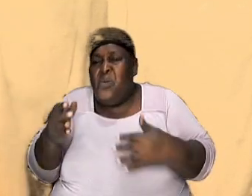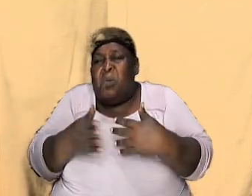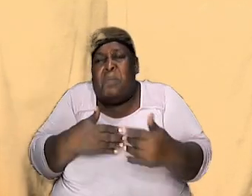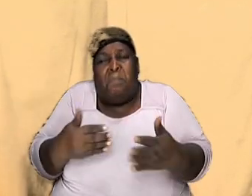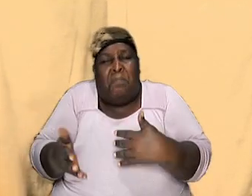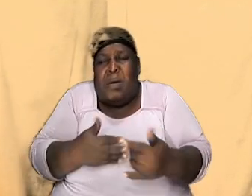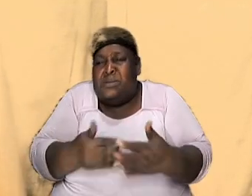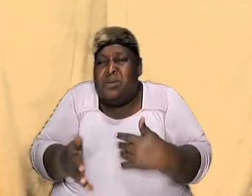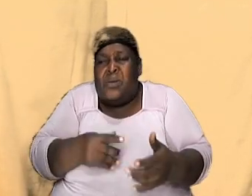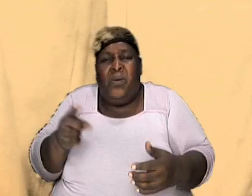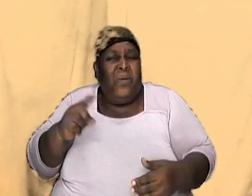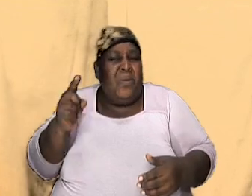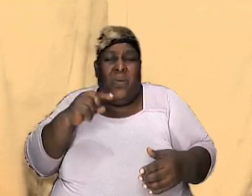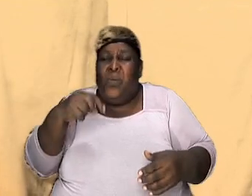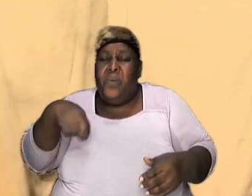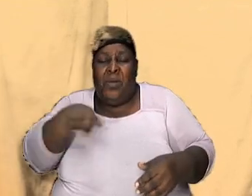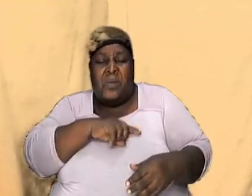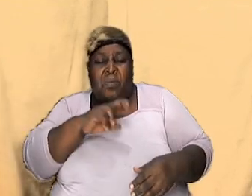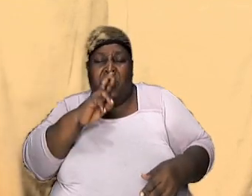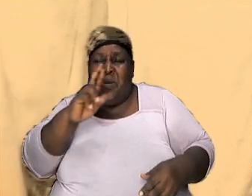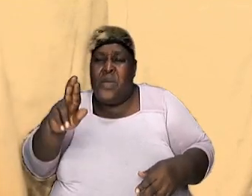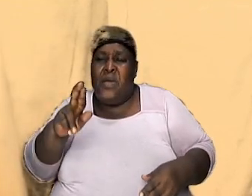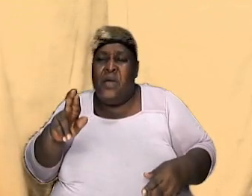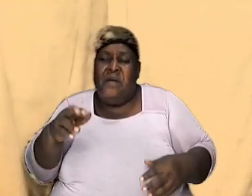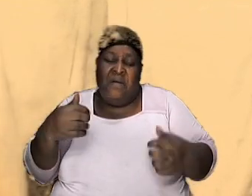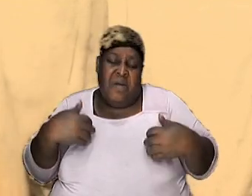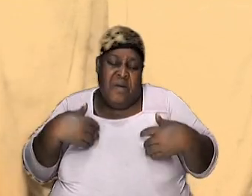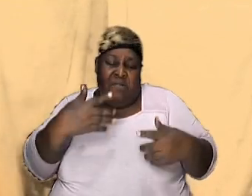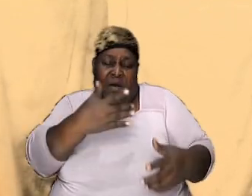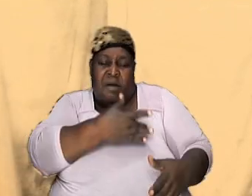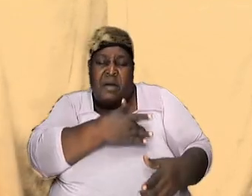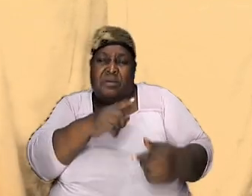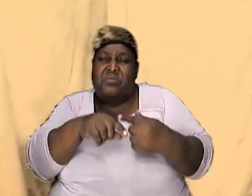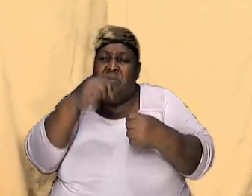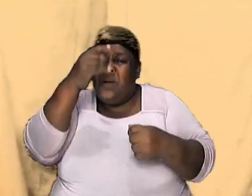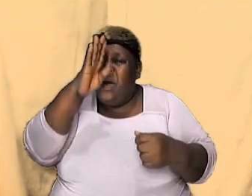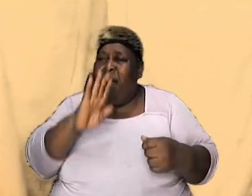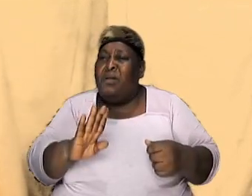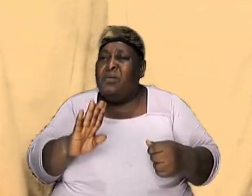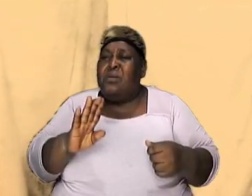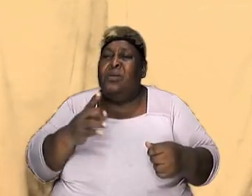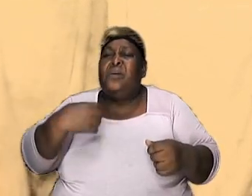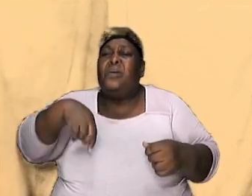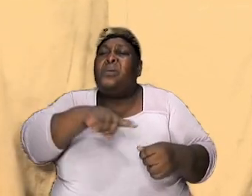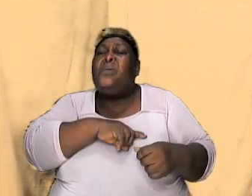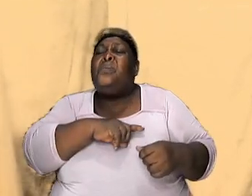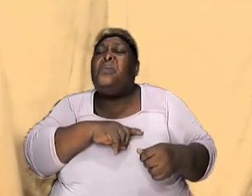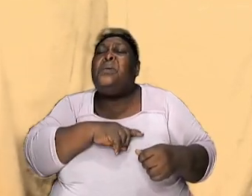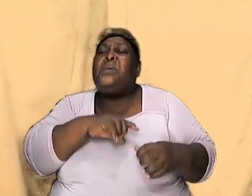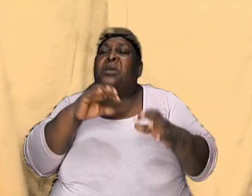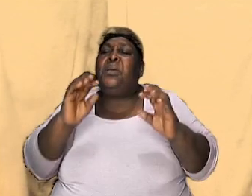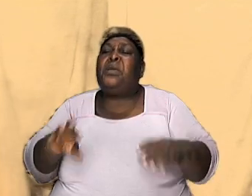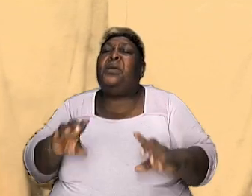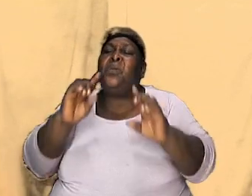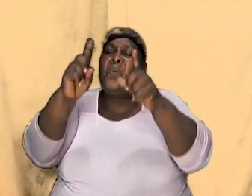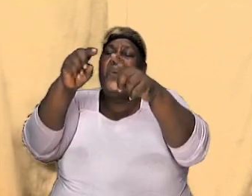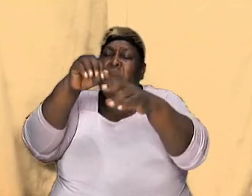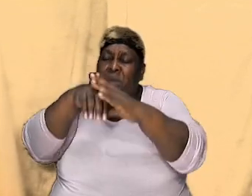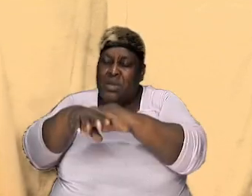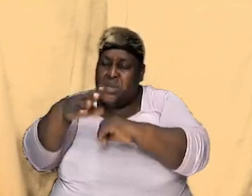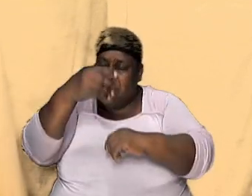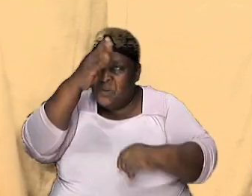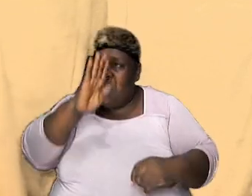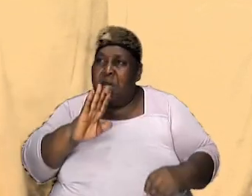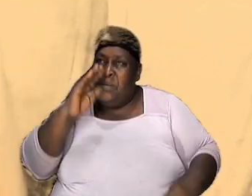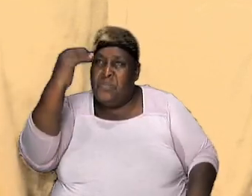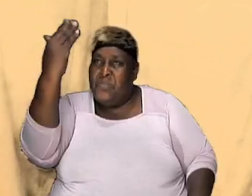a heart towards God, amen, we can have an encounter with the King of Kings and the Lord of Lords. So we saw where this